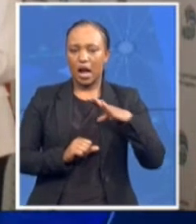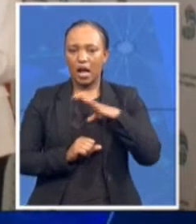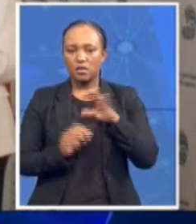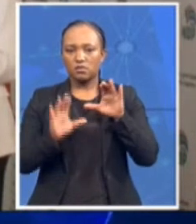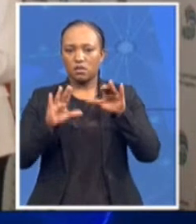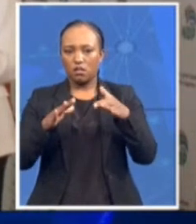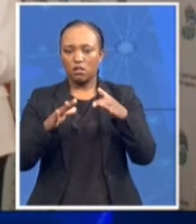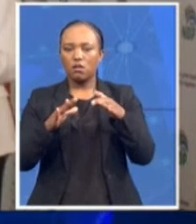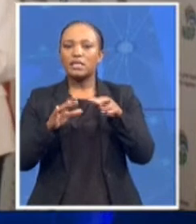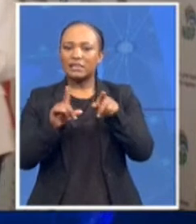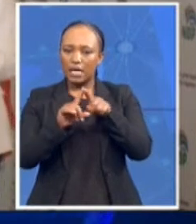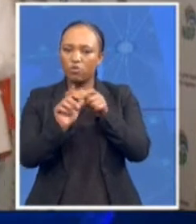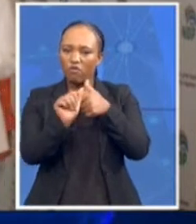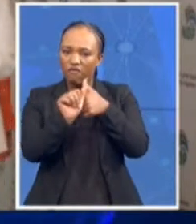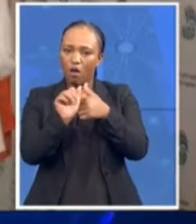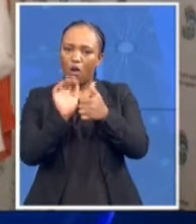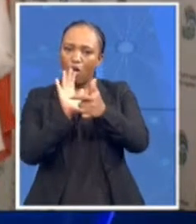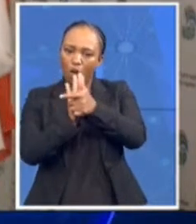and company policy.